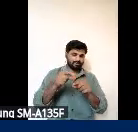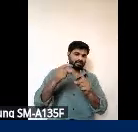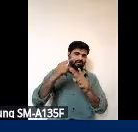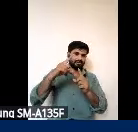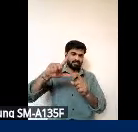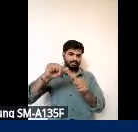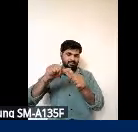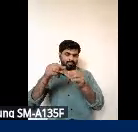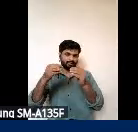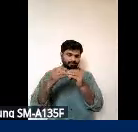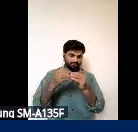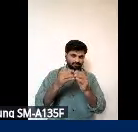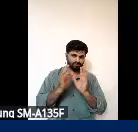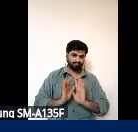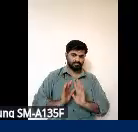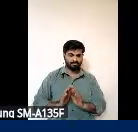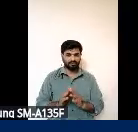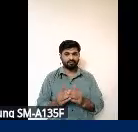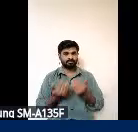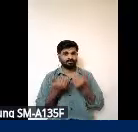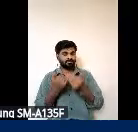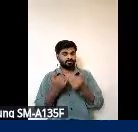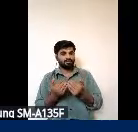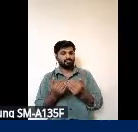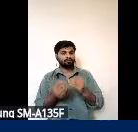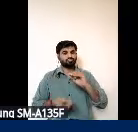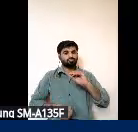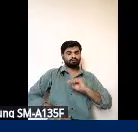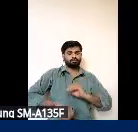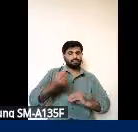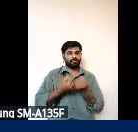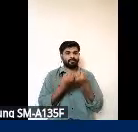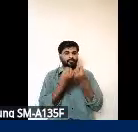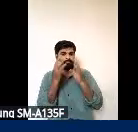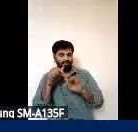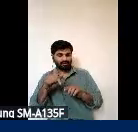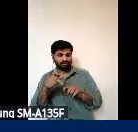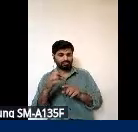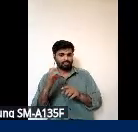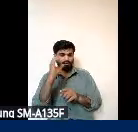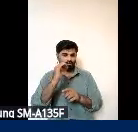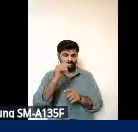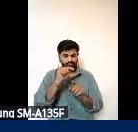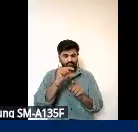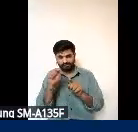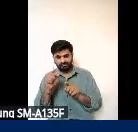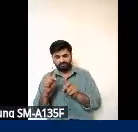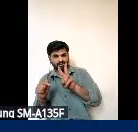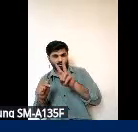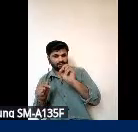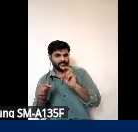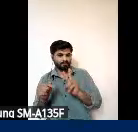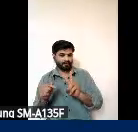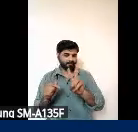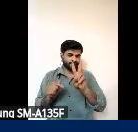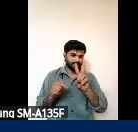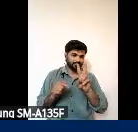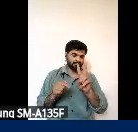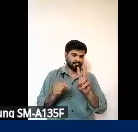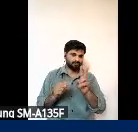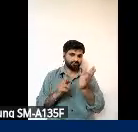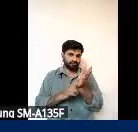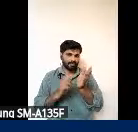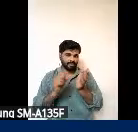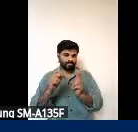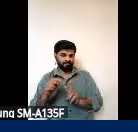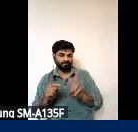done. So that's going to begin in October, November. That's what is reported from the Census Commission. The next exercise, which is